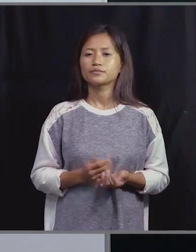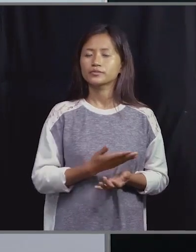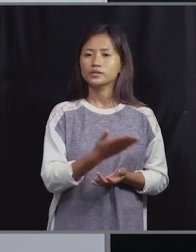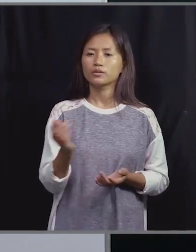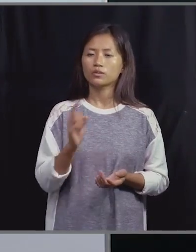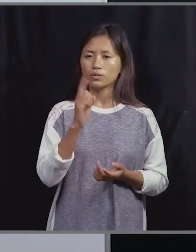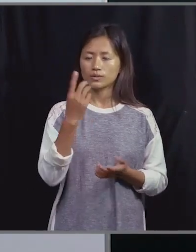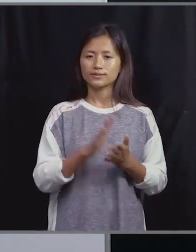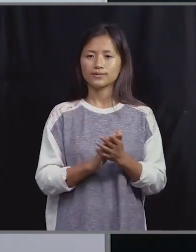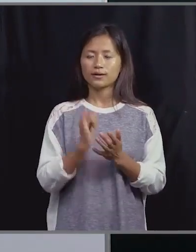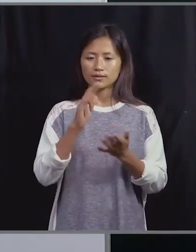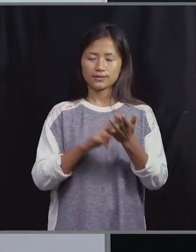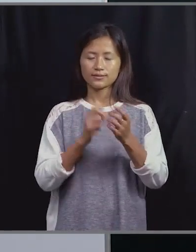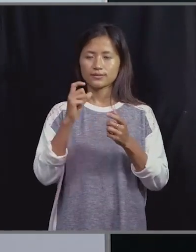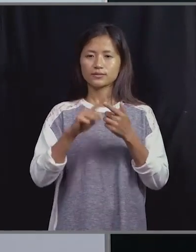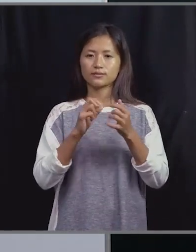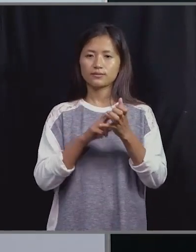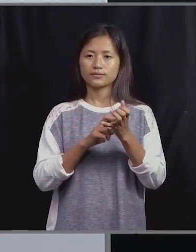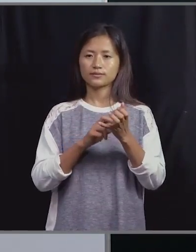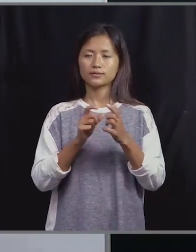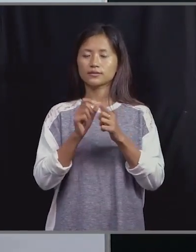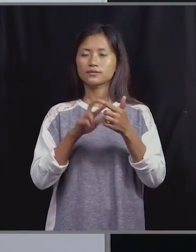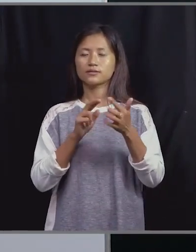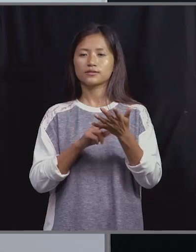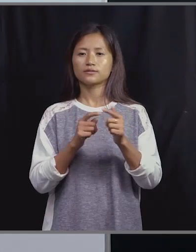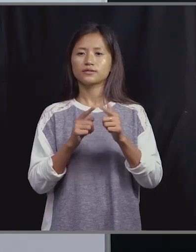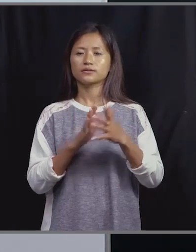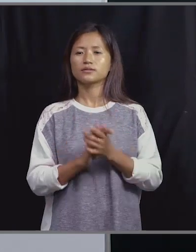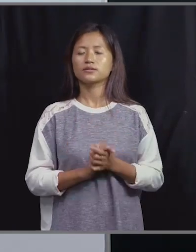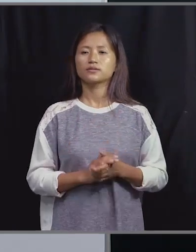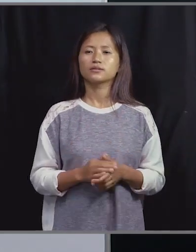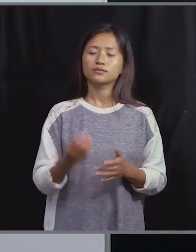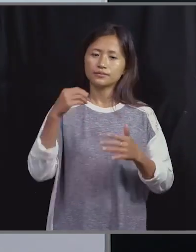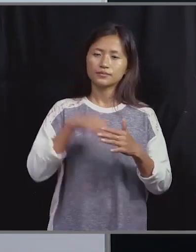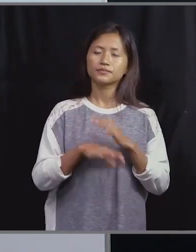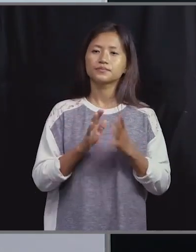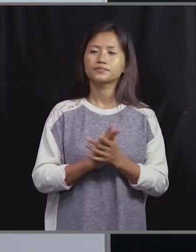was one incident which led to the Deccan Riot. In